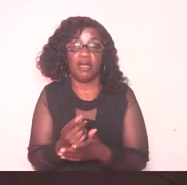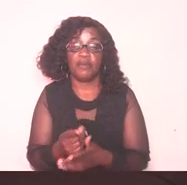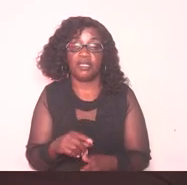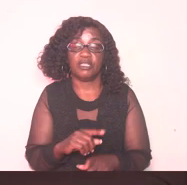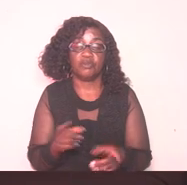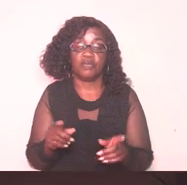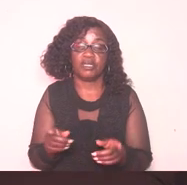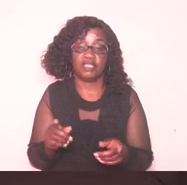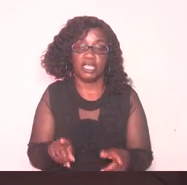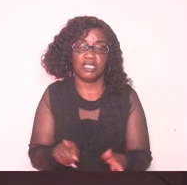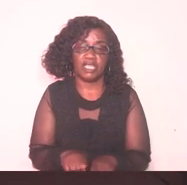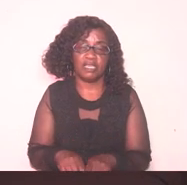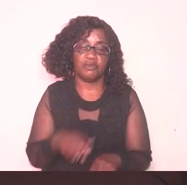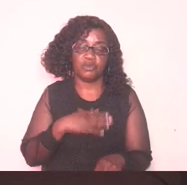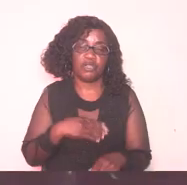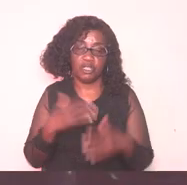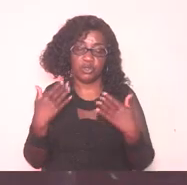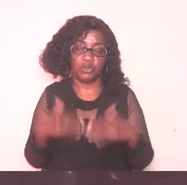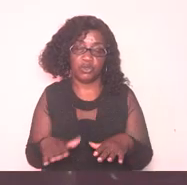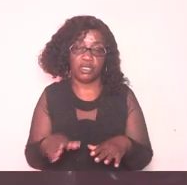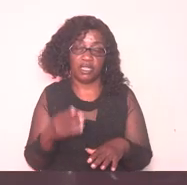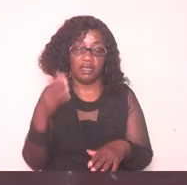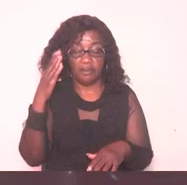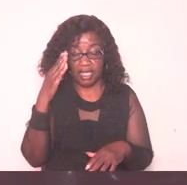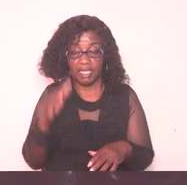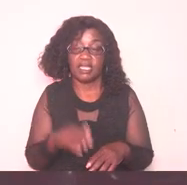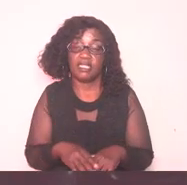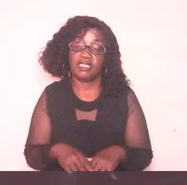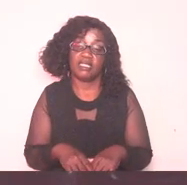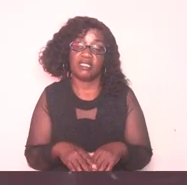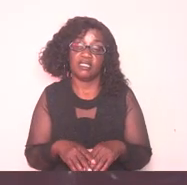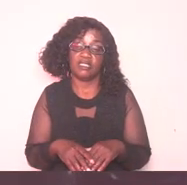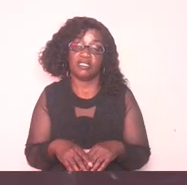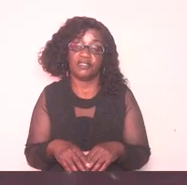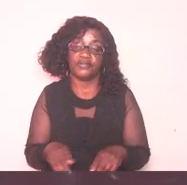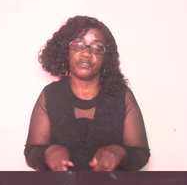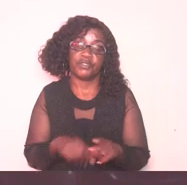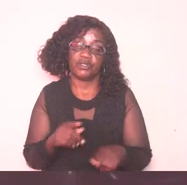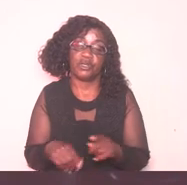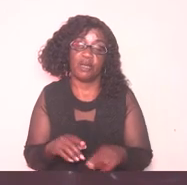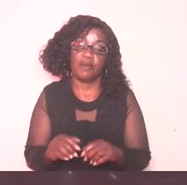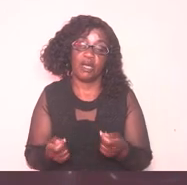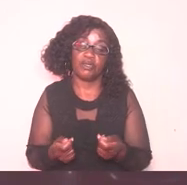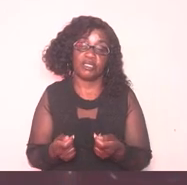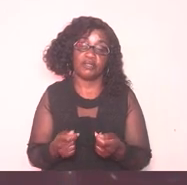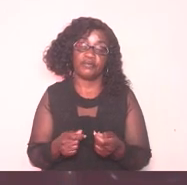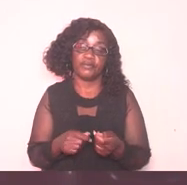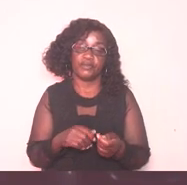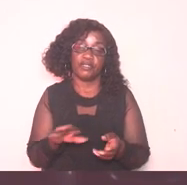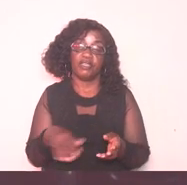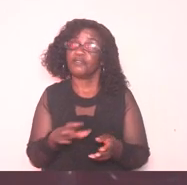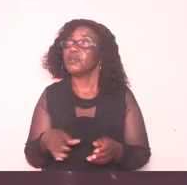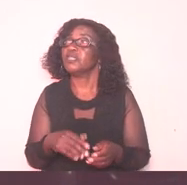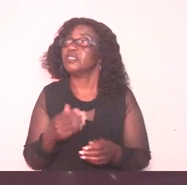some supernatural way, that sex is something that should be, that is dirty, that we should not talk about. Because everyone in the world